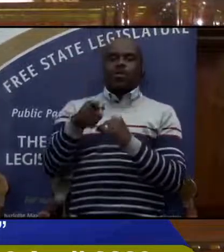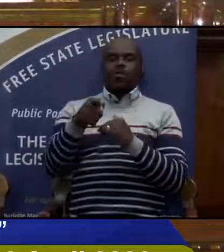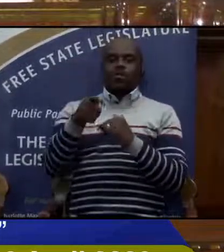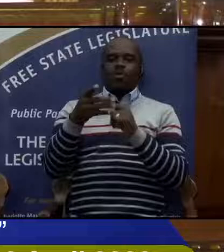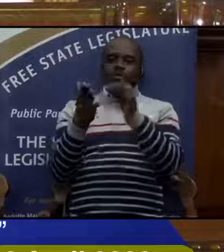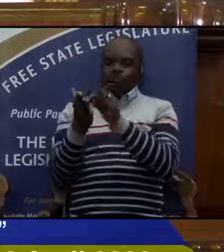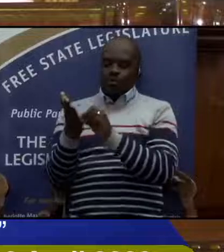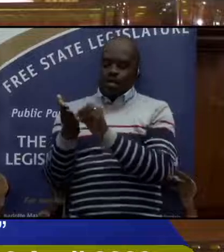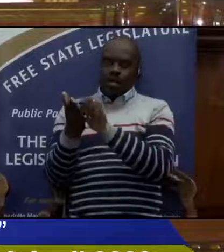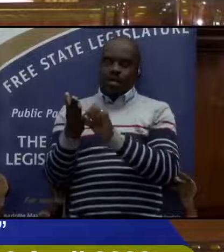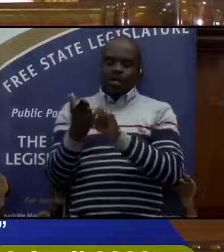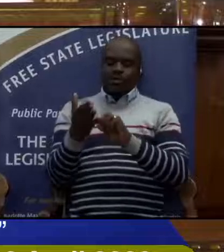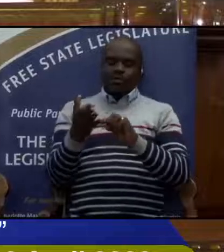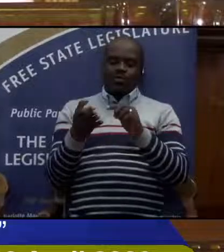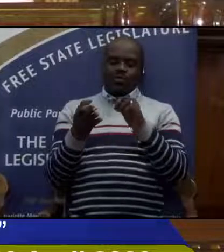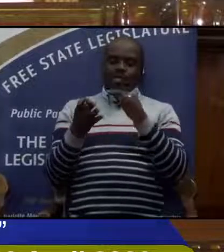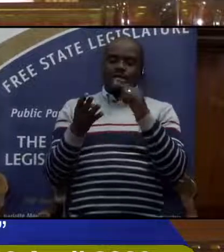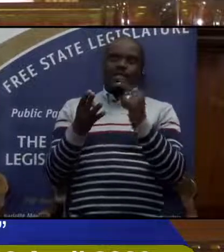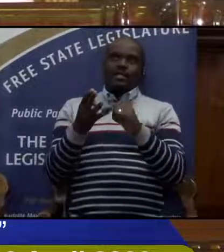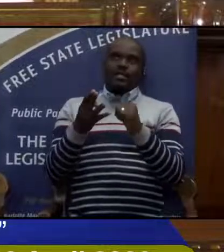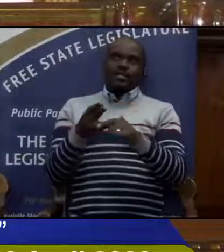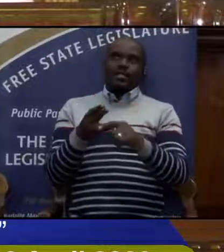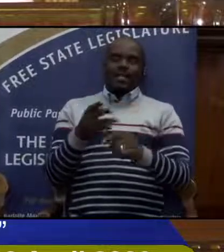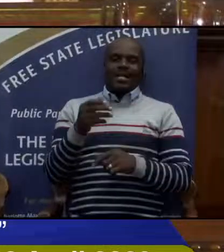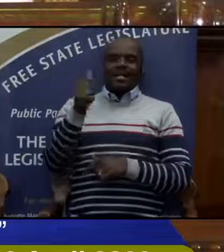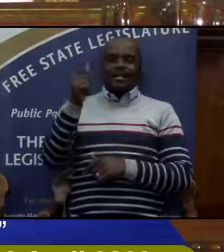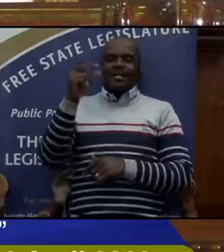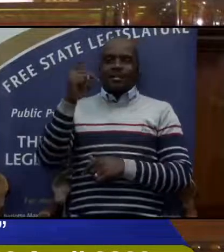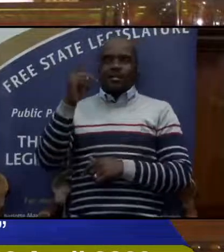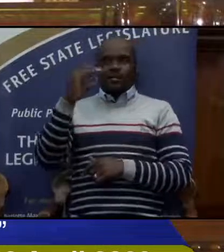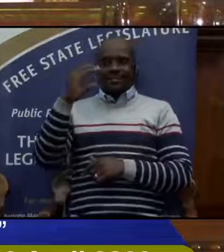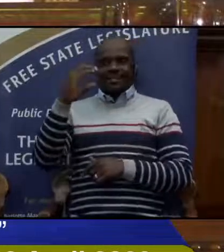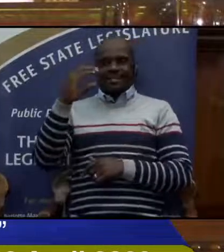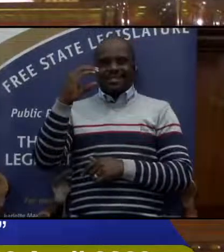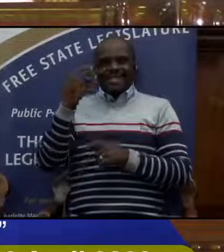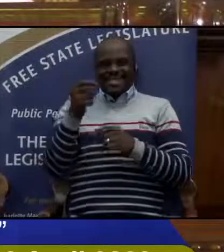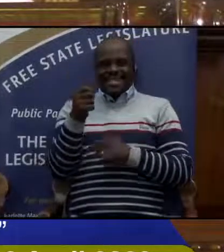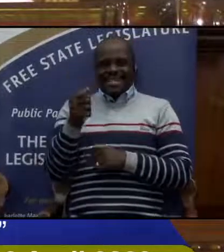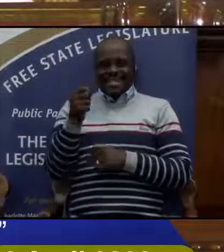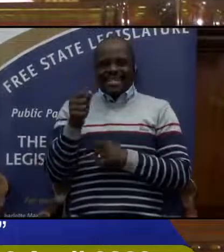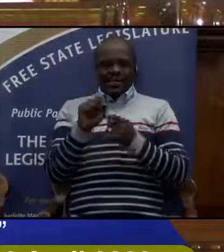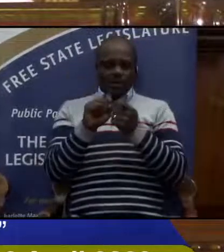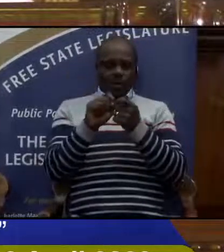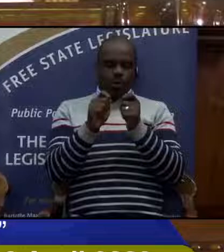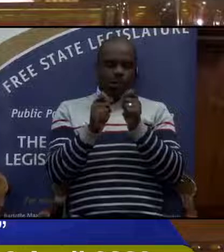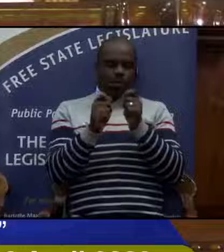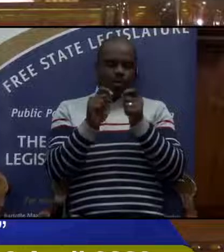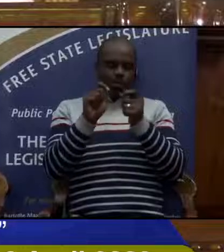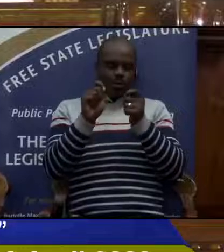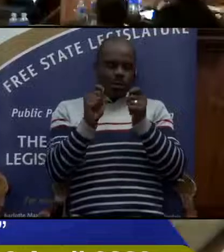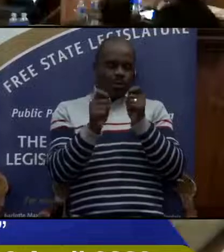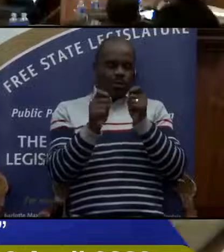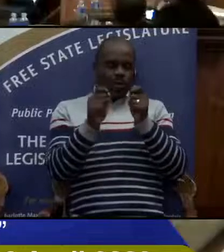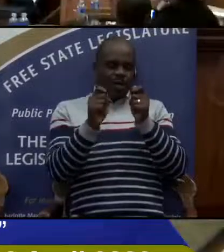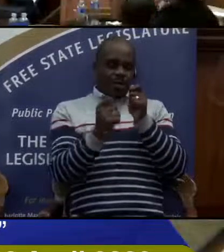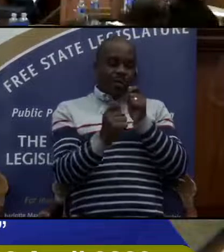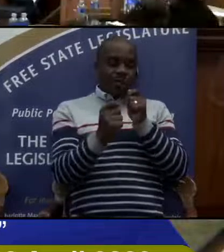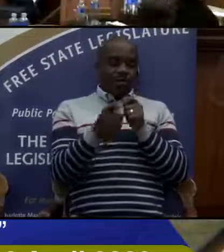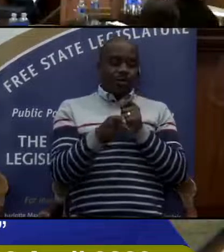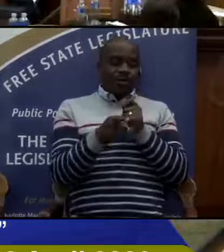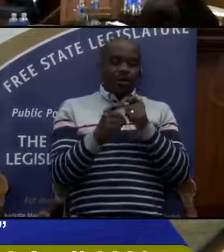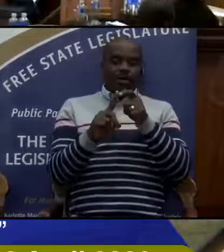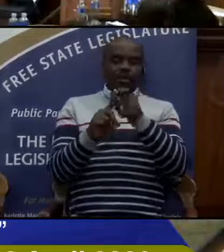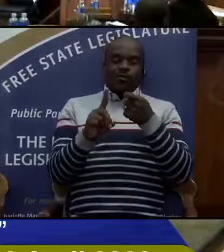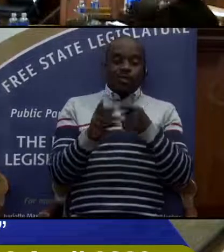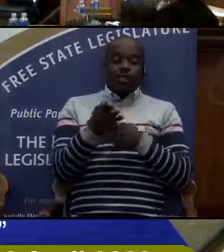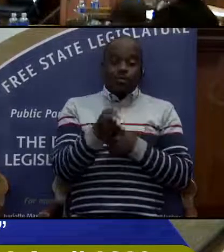ANC gradually began to transform from a party that promoted the reconstruction and development of all our people in